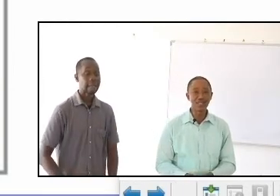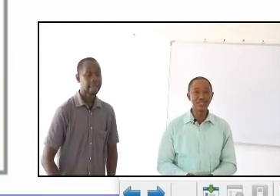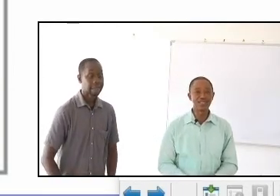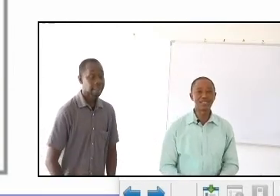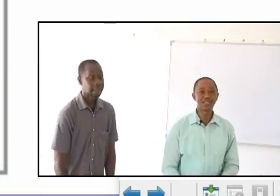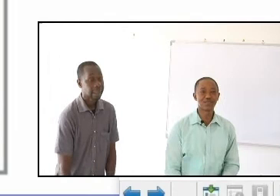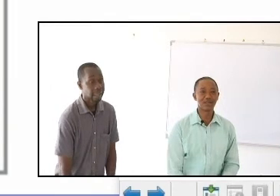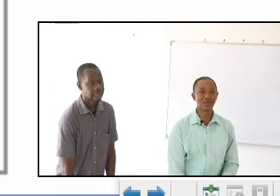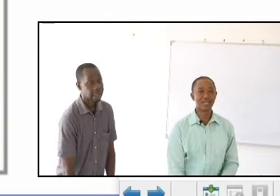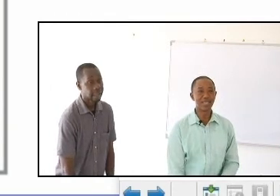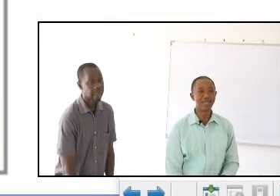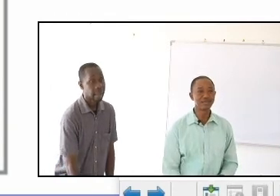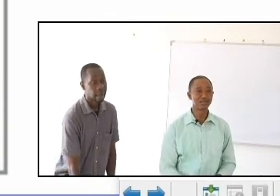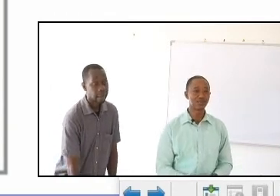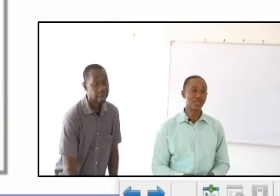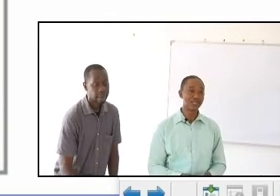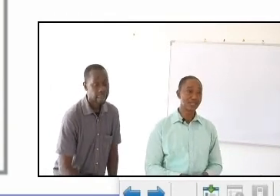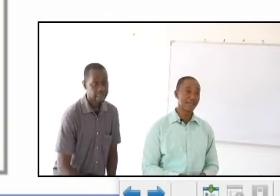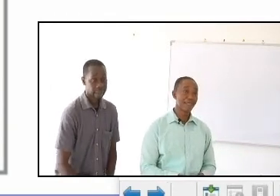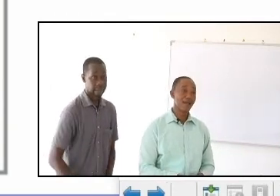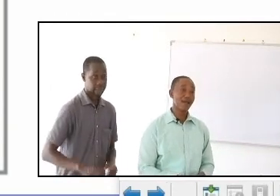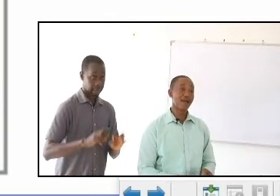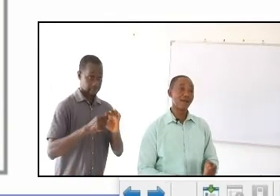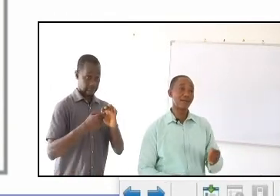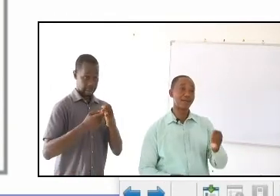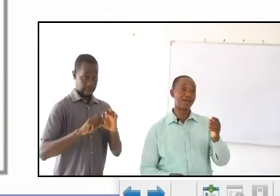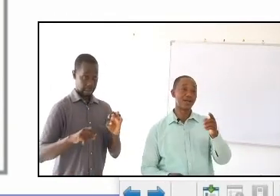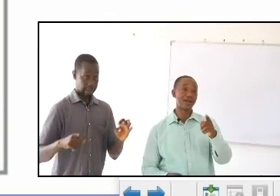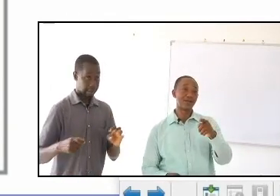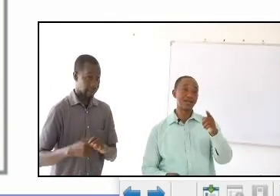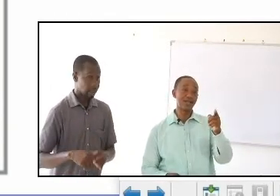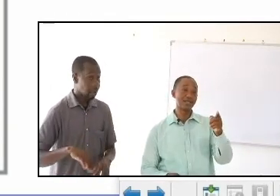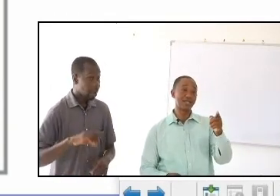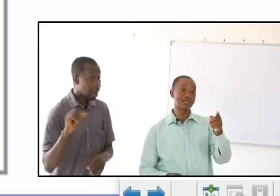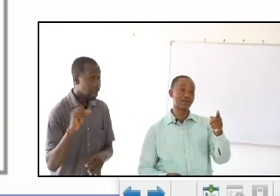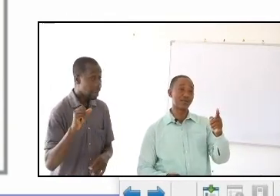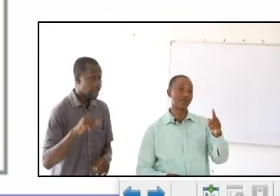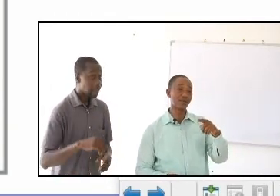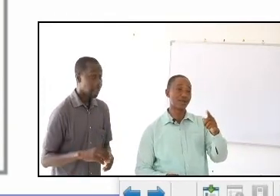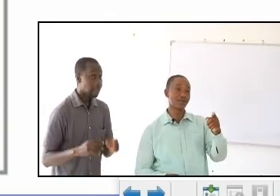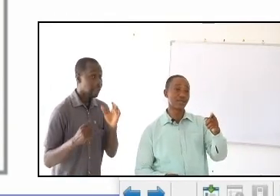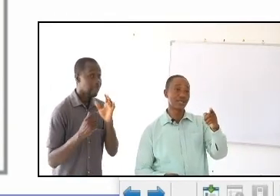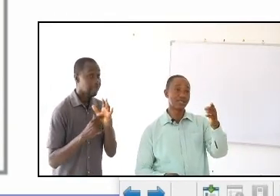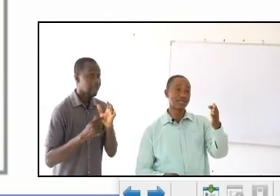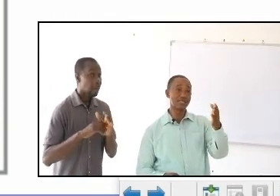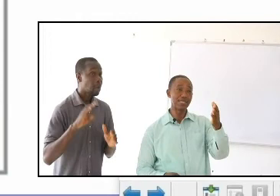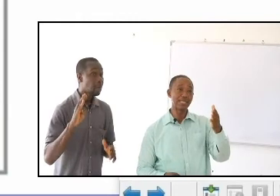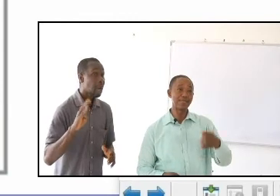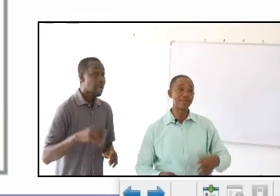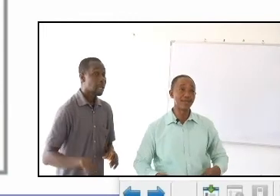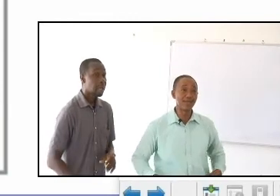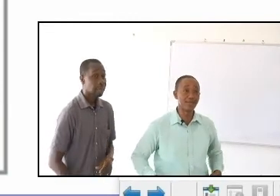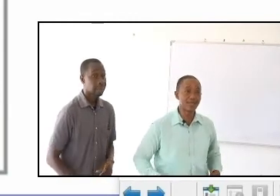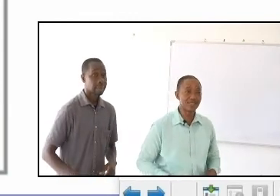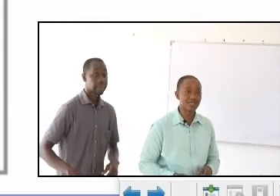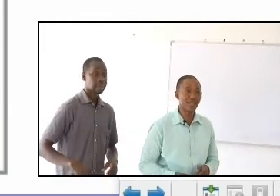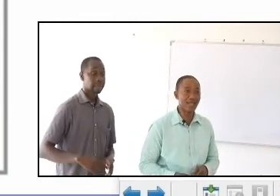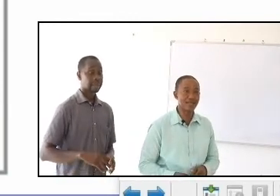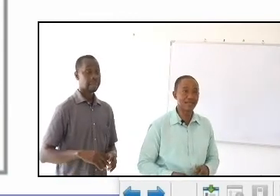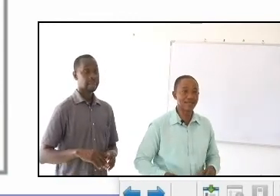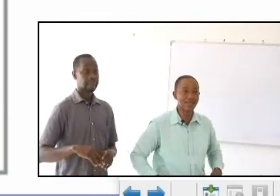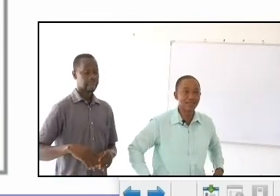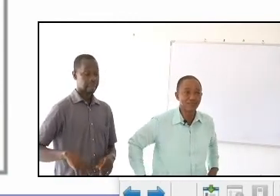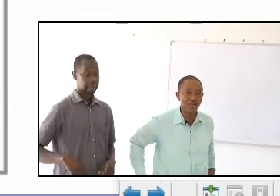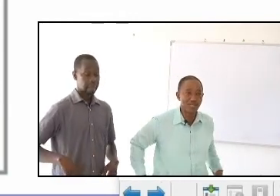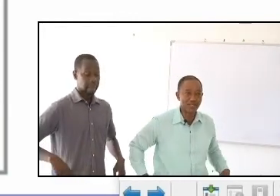knee joint is actually another hinge joint. Another example of ball and socket is the